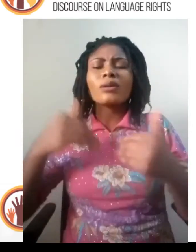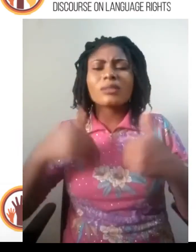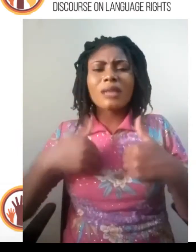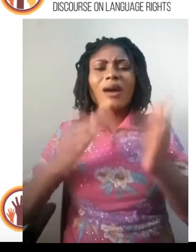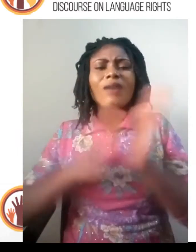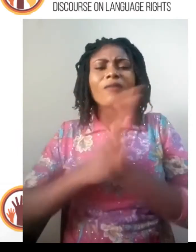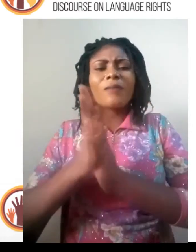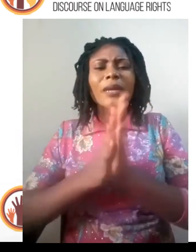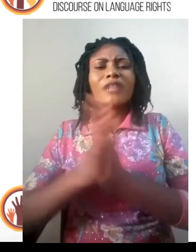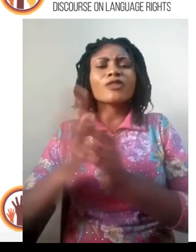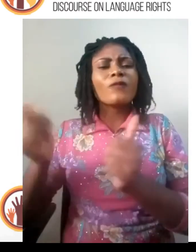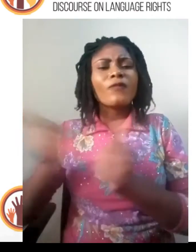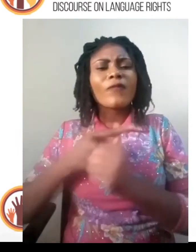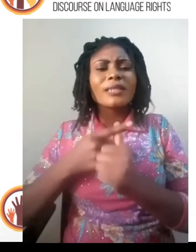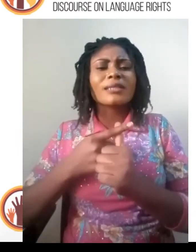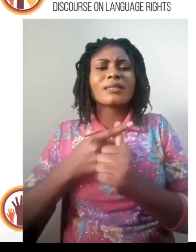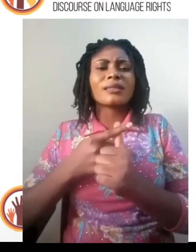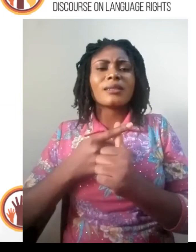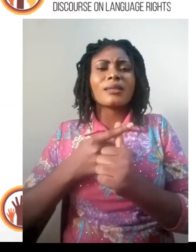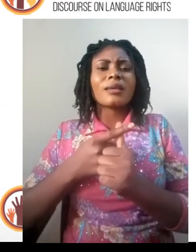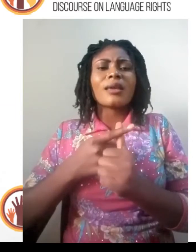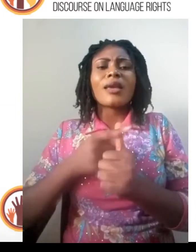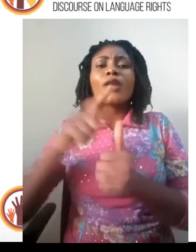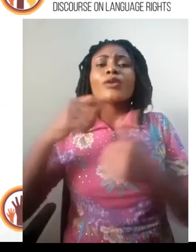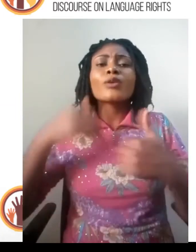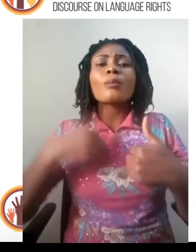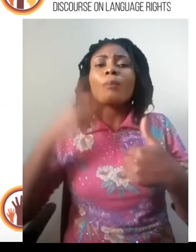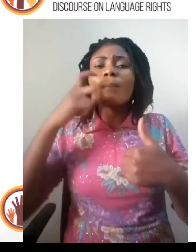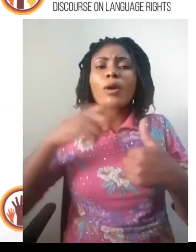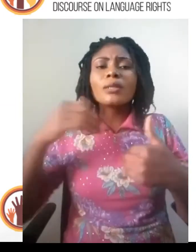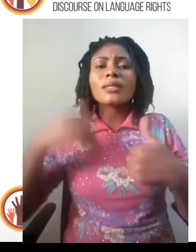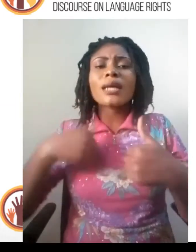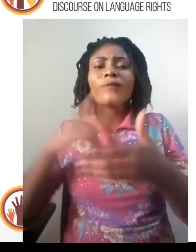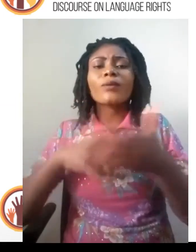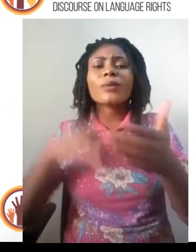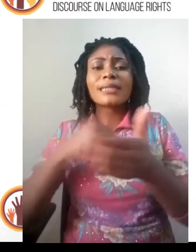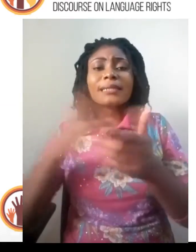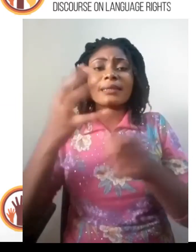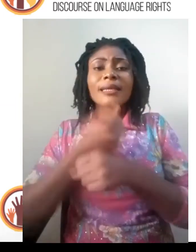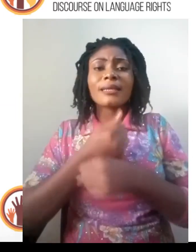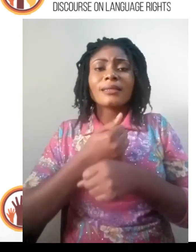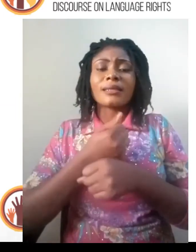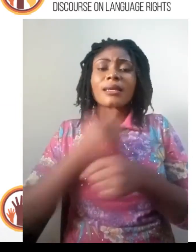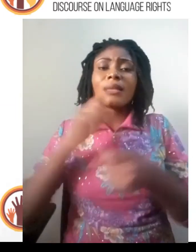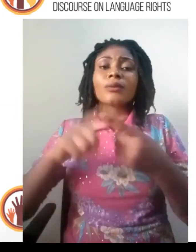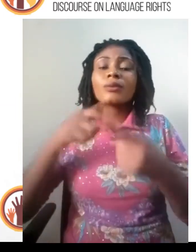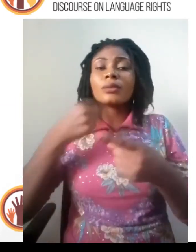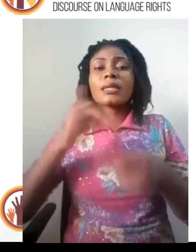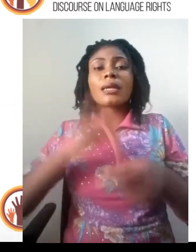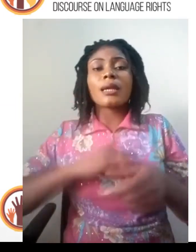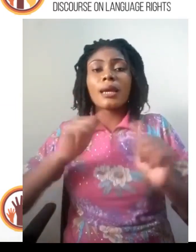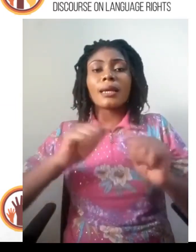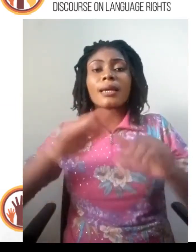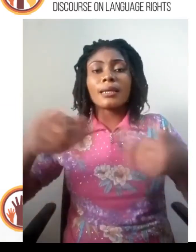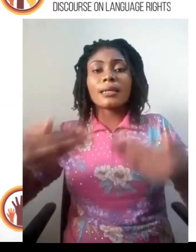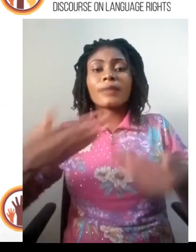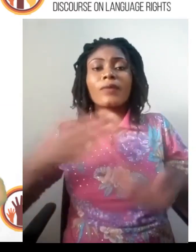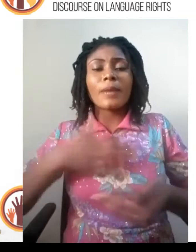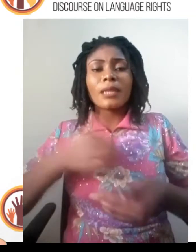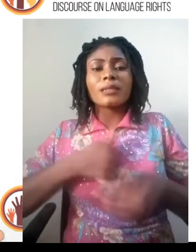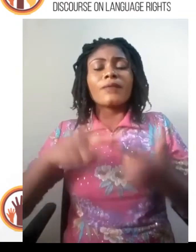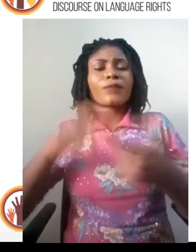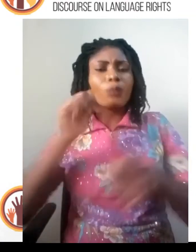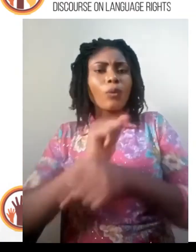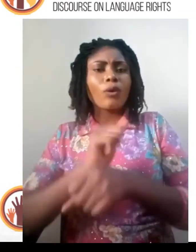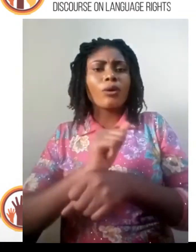what it takes to say that, oh, I can give myself to work to ensure that this language does not